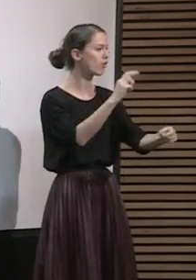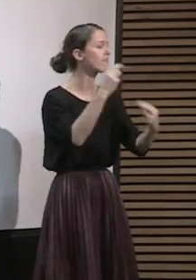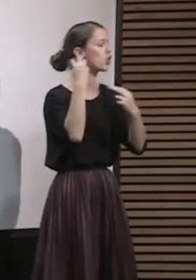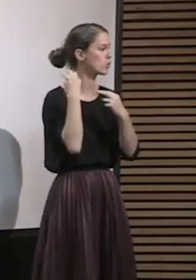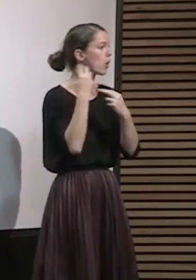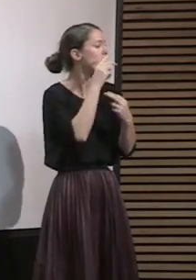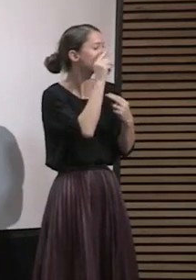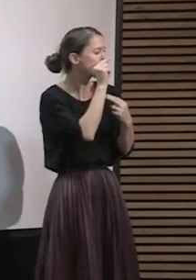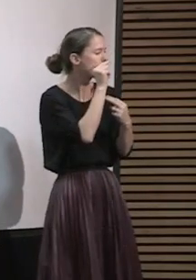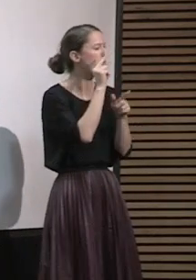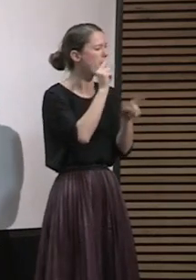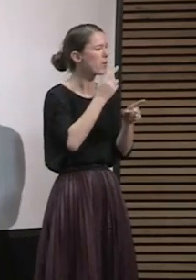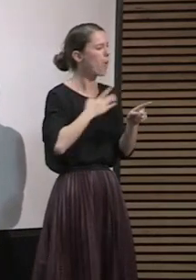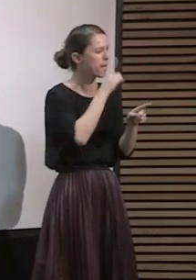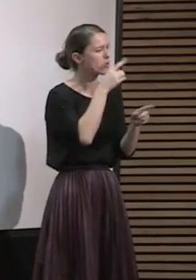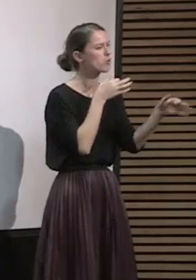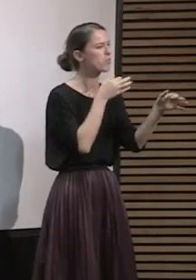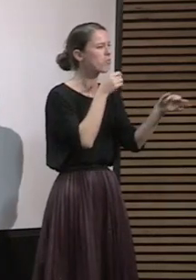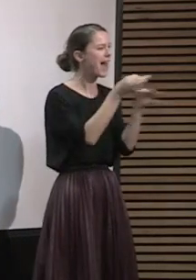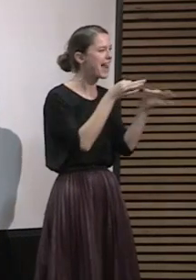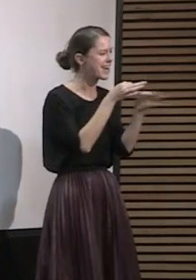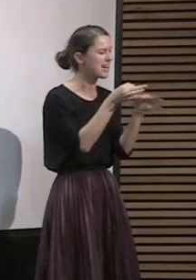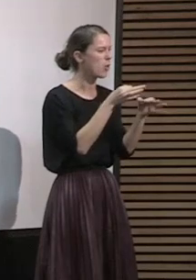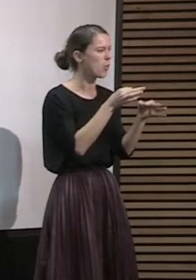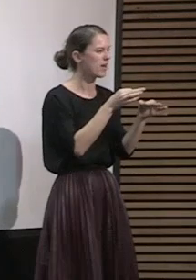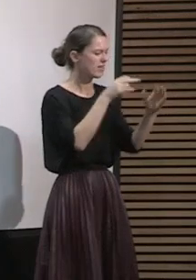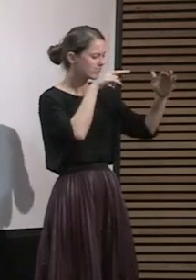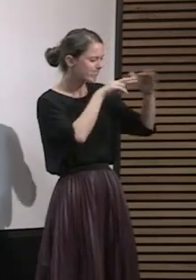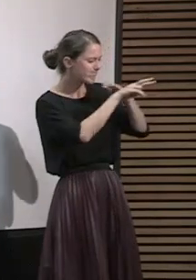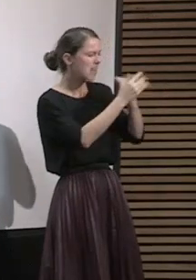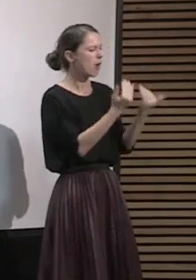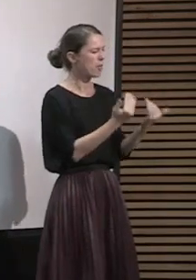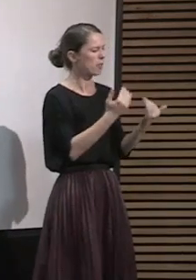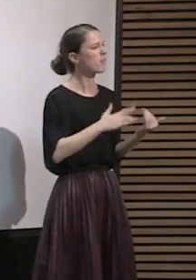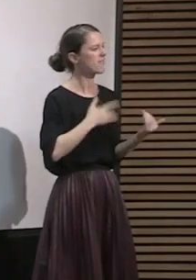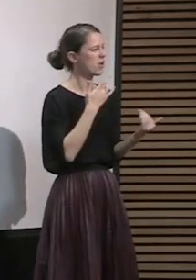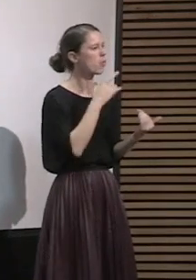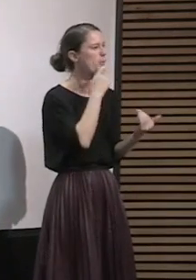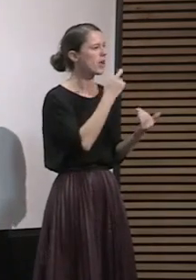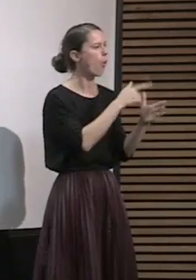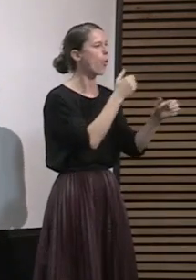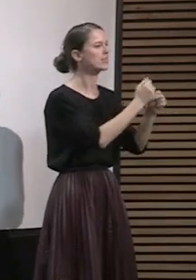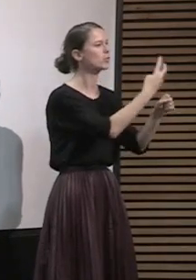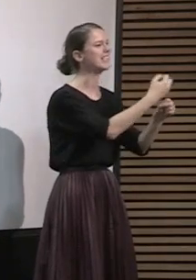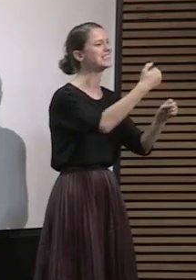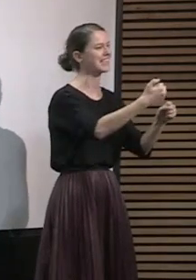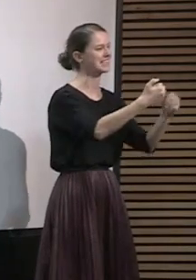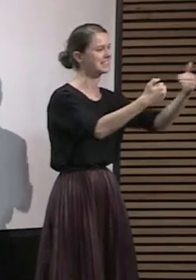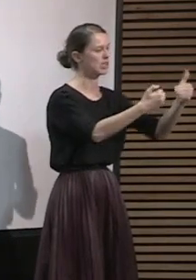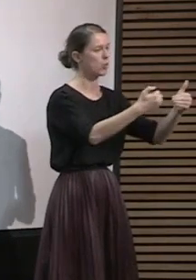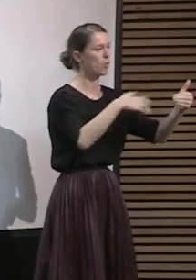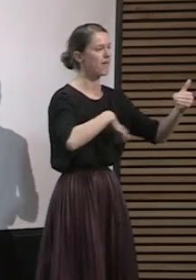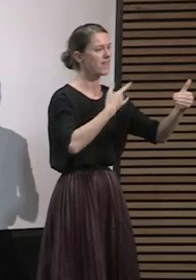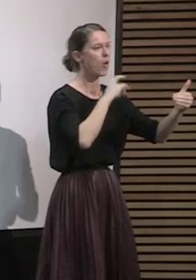give people a bit of certainty around the planning. We foresee, at this stage, we foresee no reason why it will be any longer